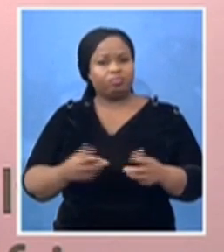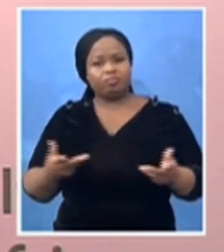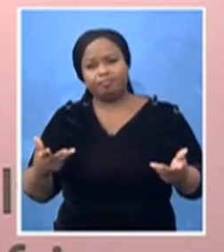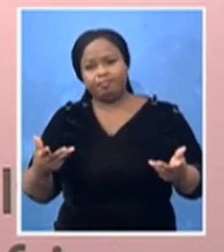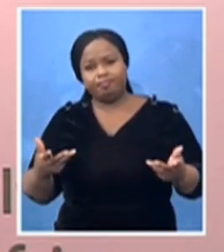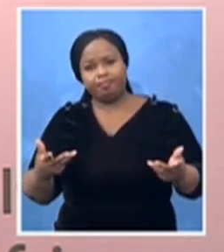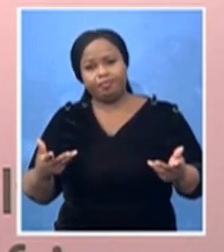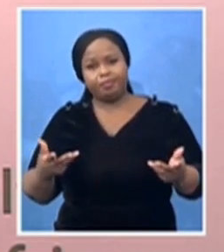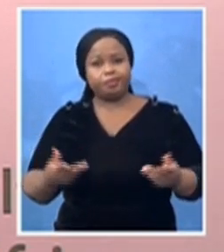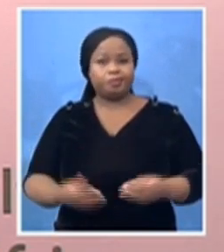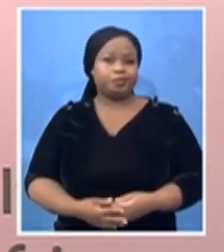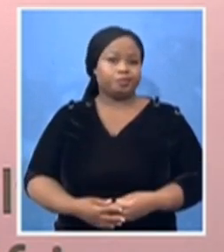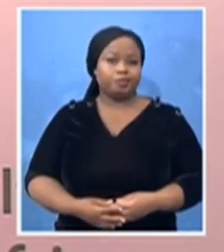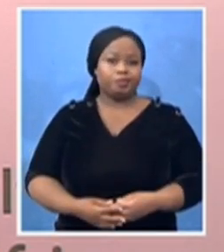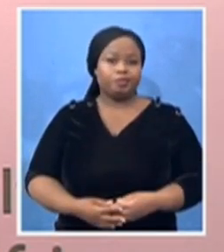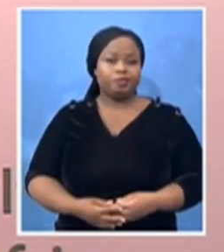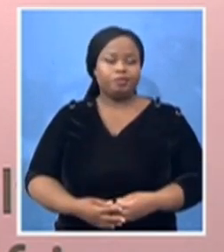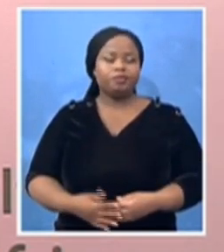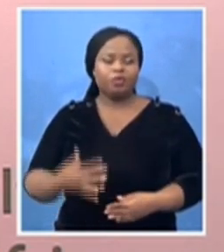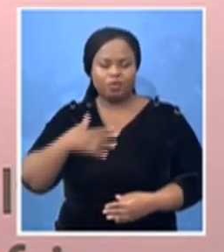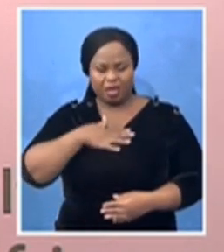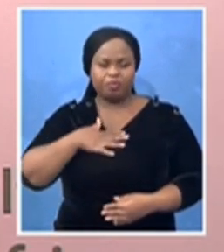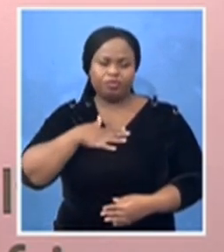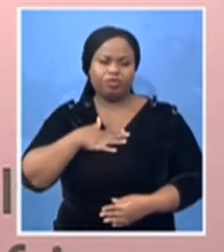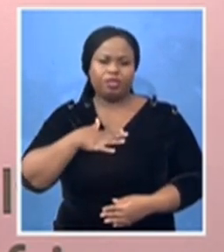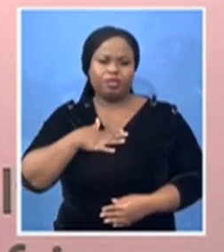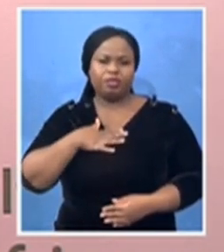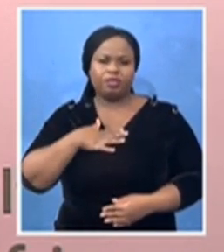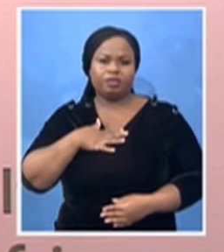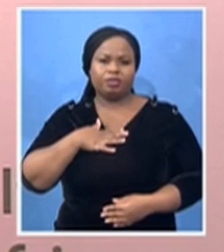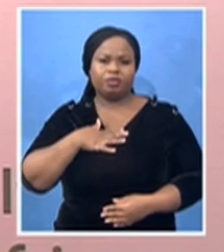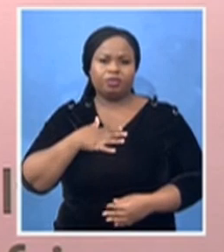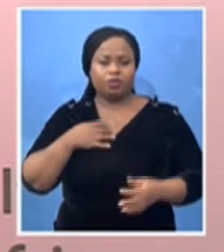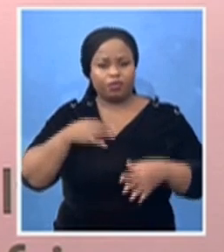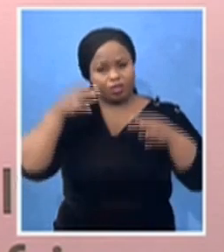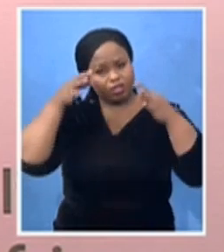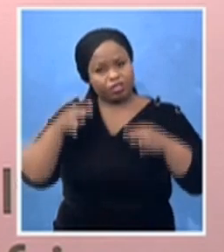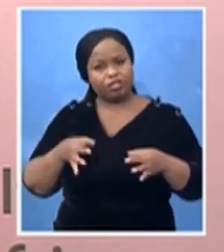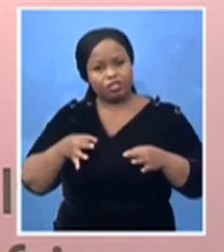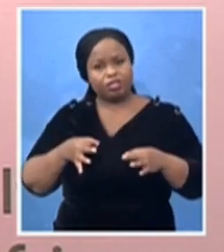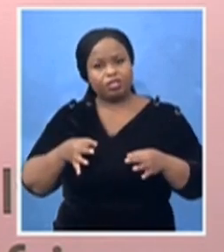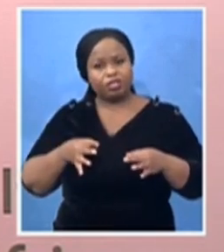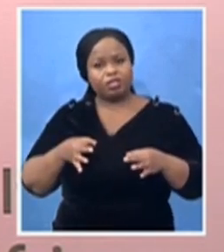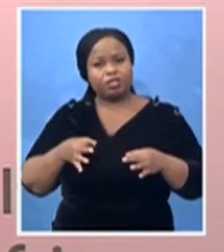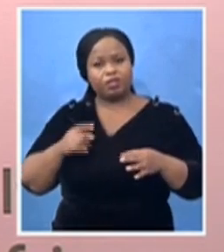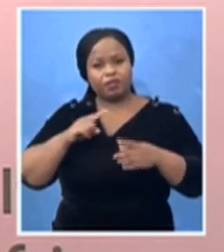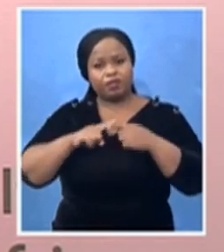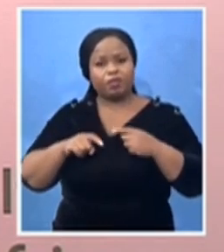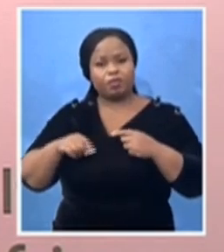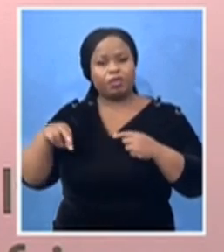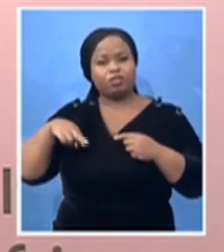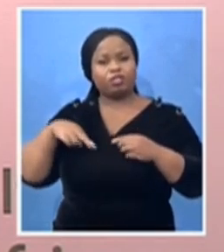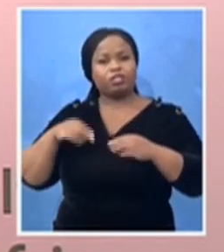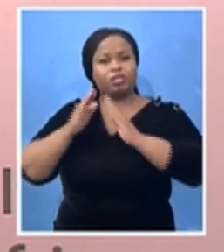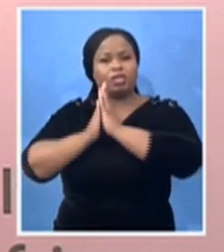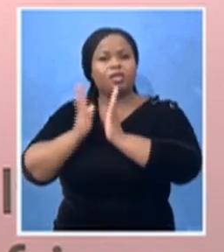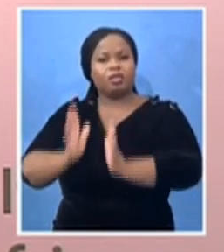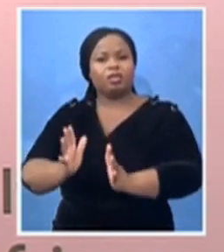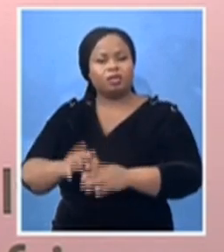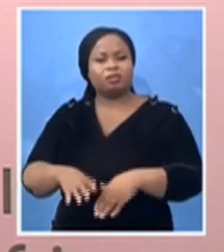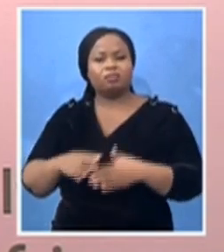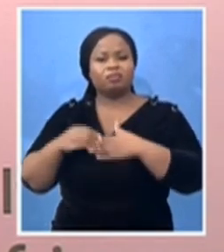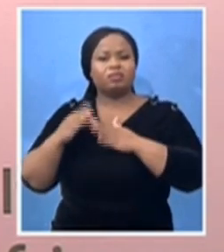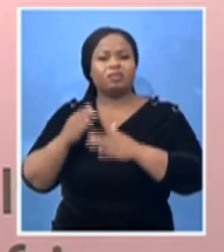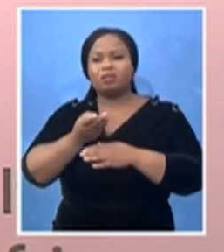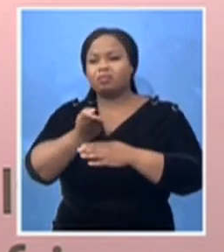appreciative of the decision that were taken by the religious leaders. And I can tell you now, if we think that these numbers are high,